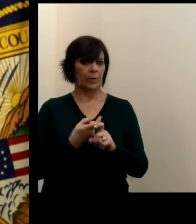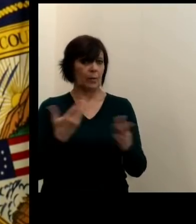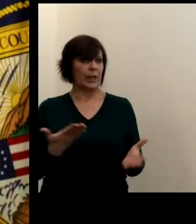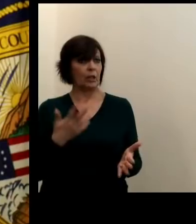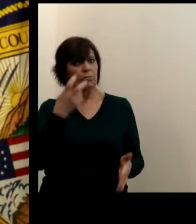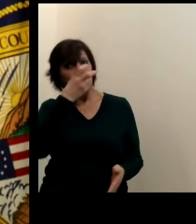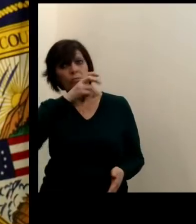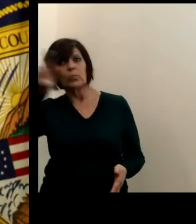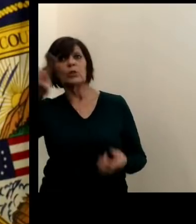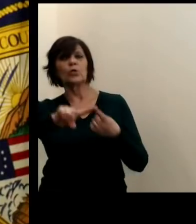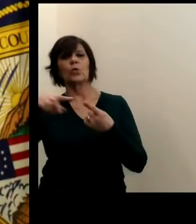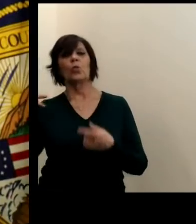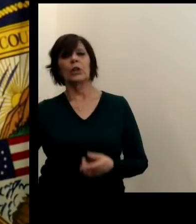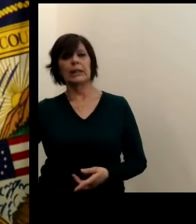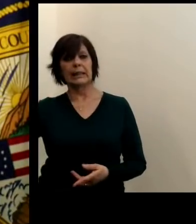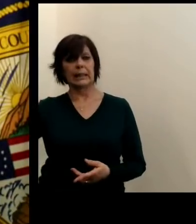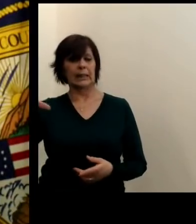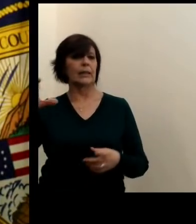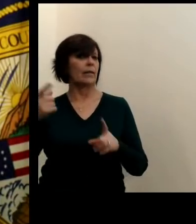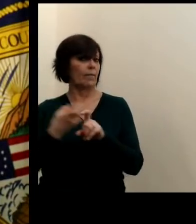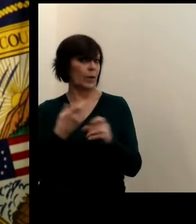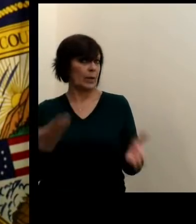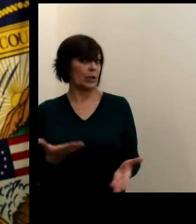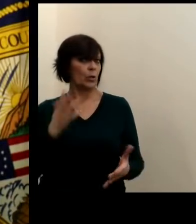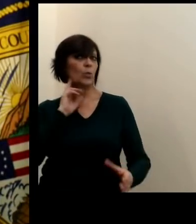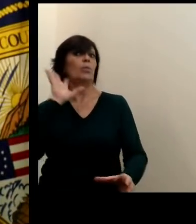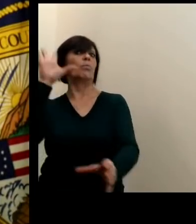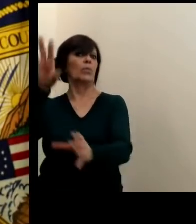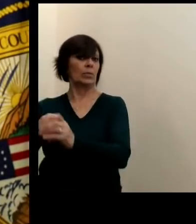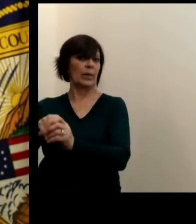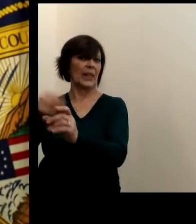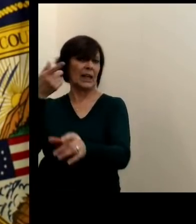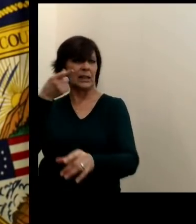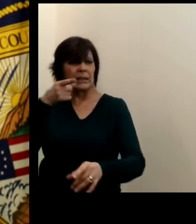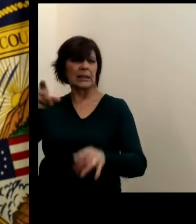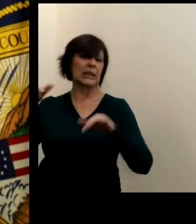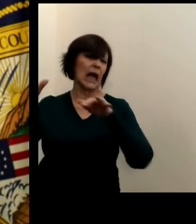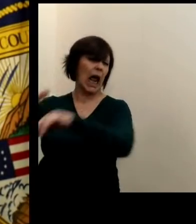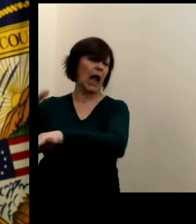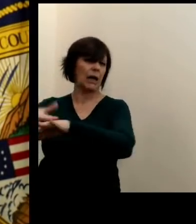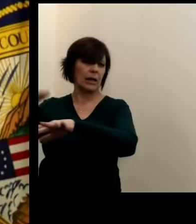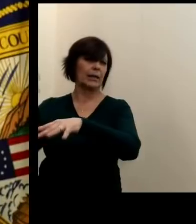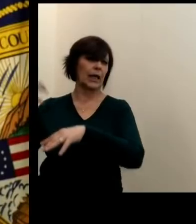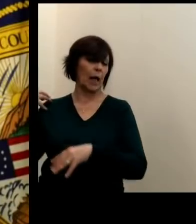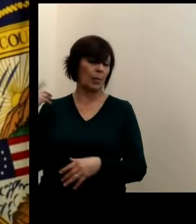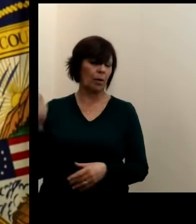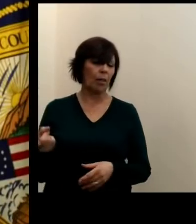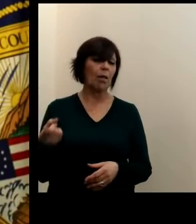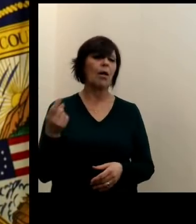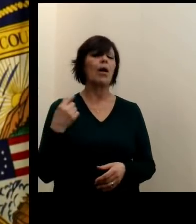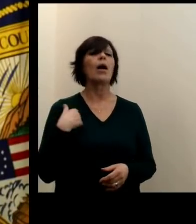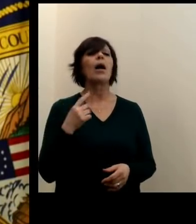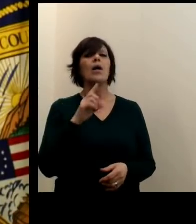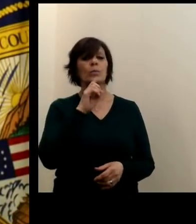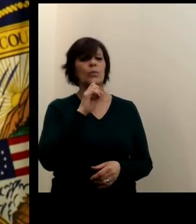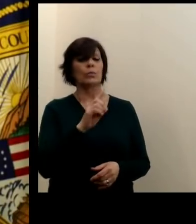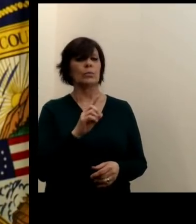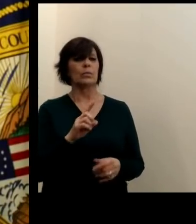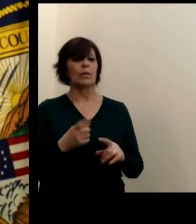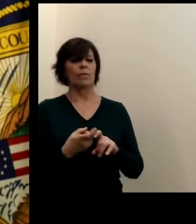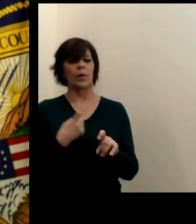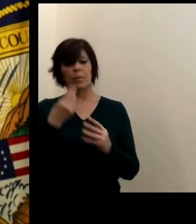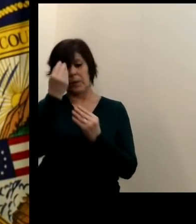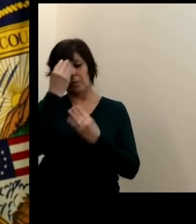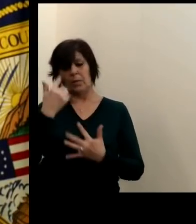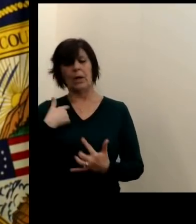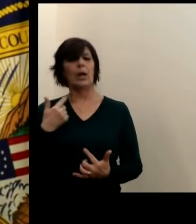to Washington, D.C. from Western New York who participated in the attack on the Capitol. And I am certain, based on the information that